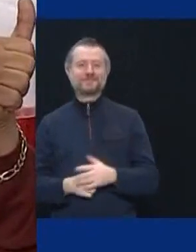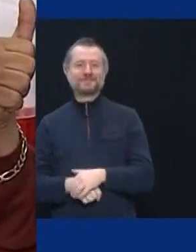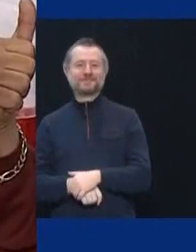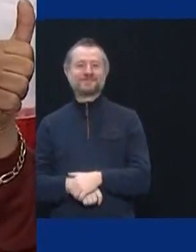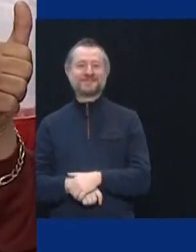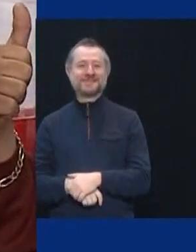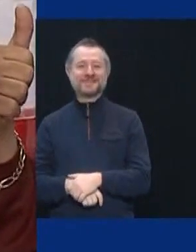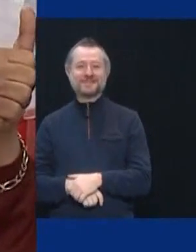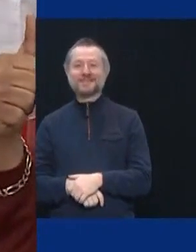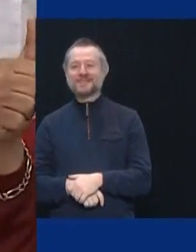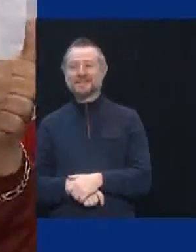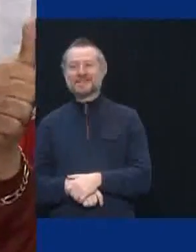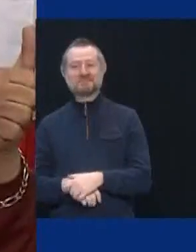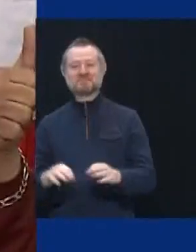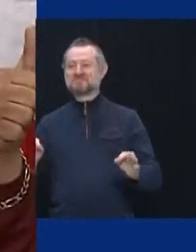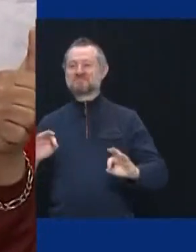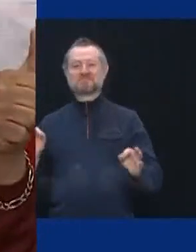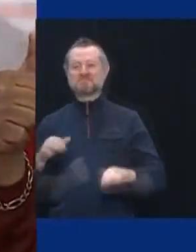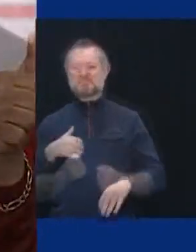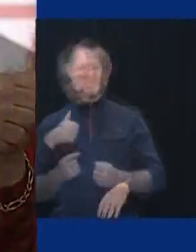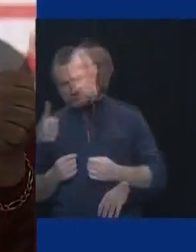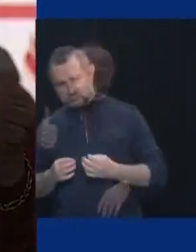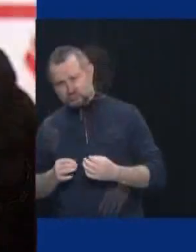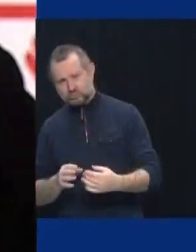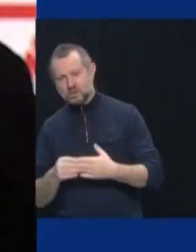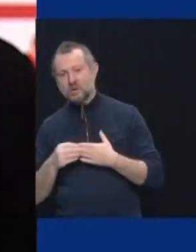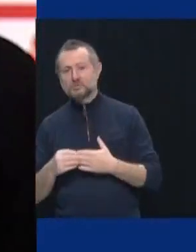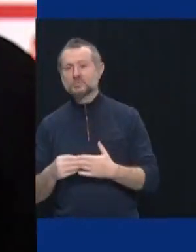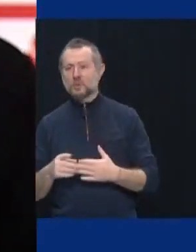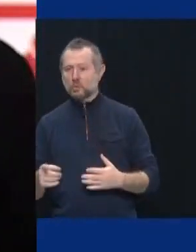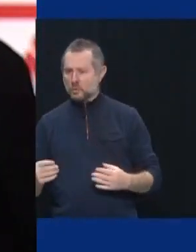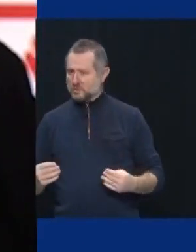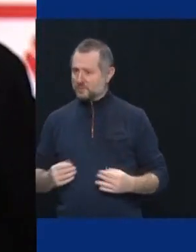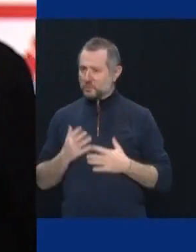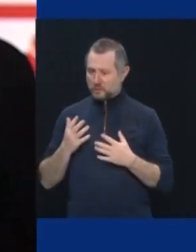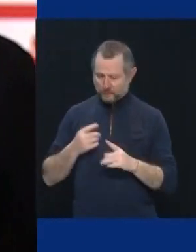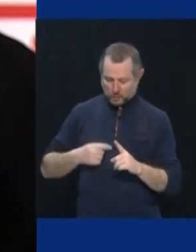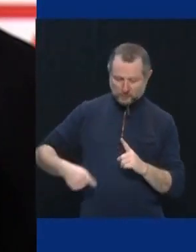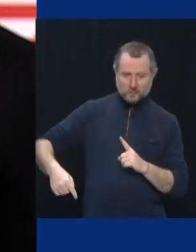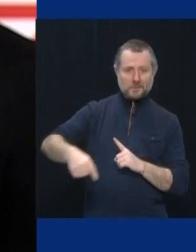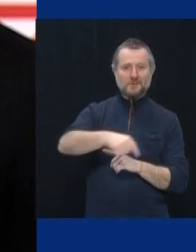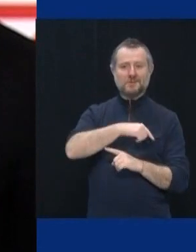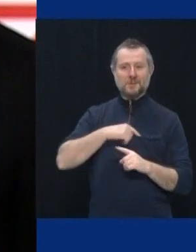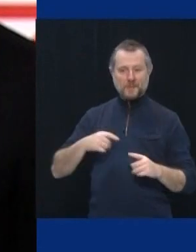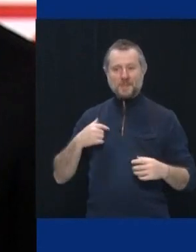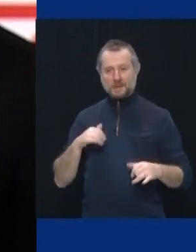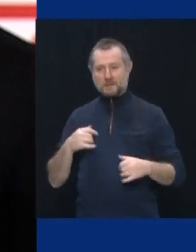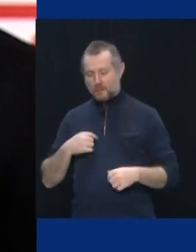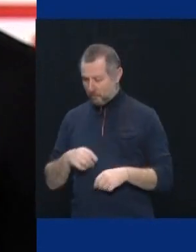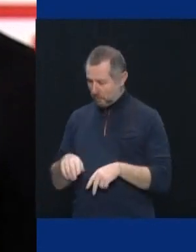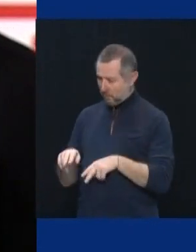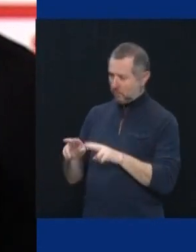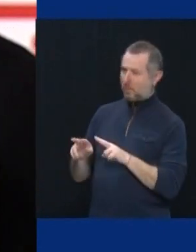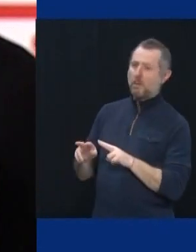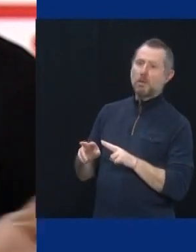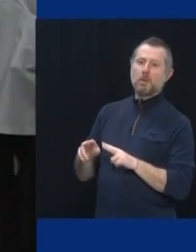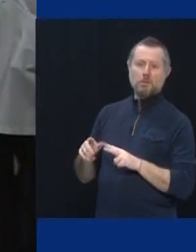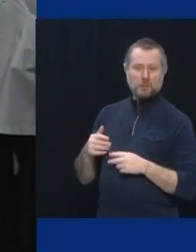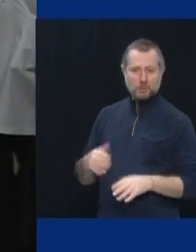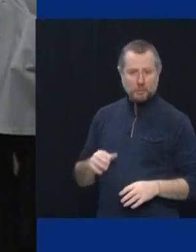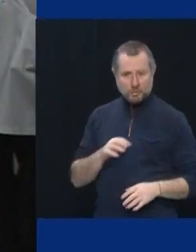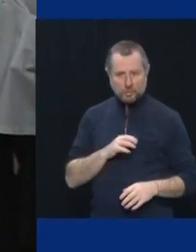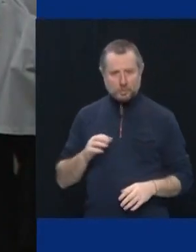mass vaccination clinic in Harlem, and he was joined there by supporters like civil rights leaders, ministers, and